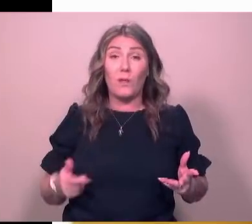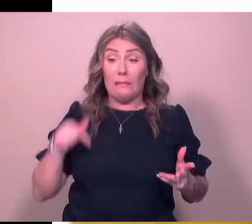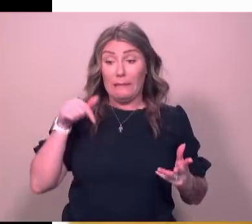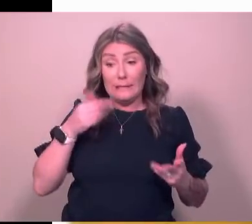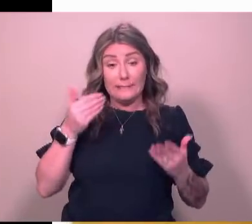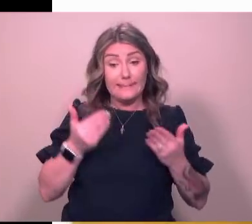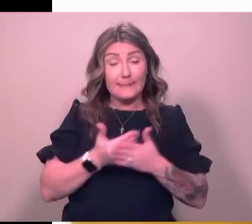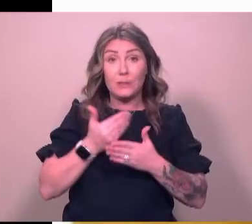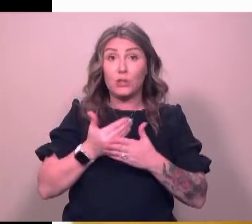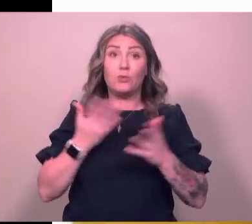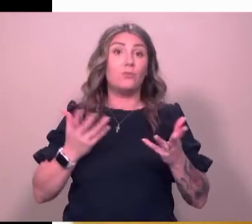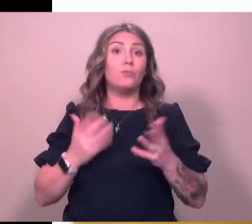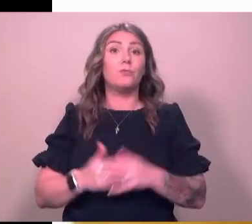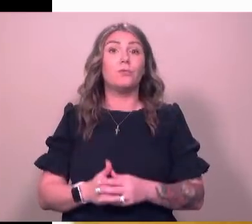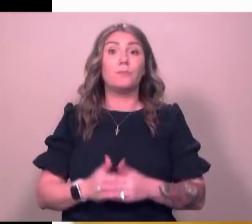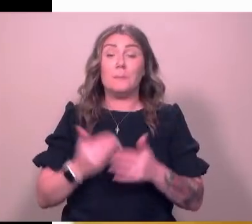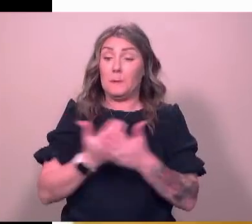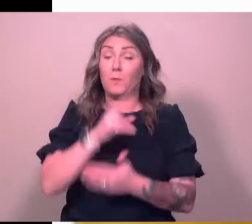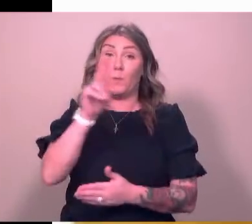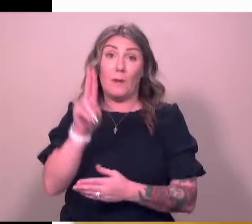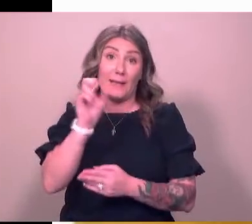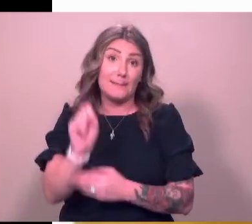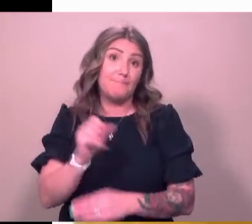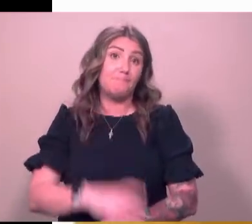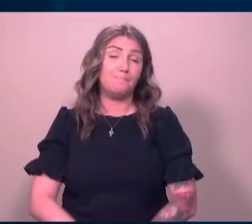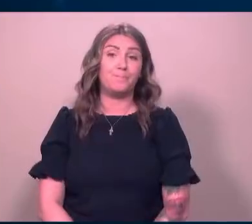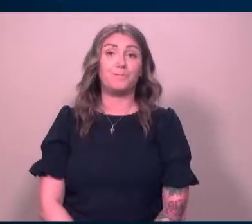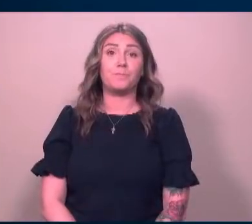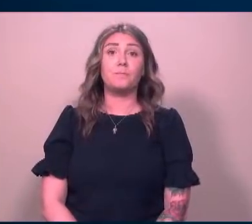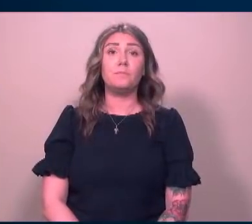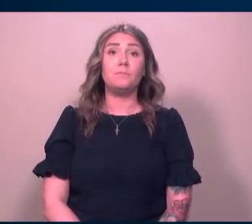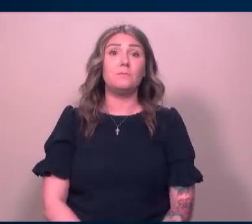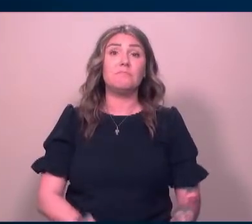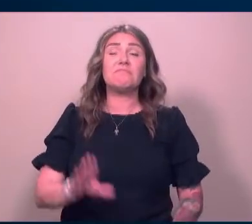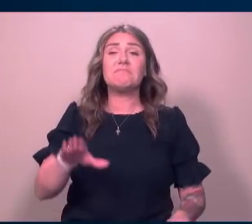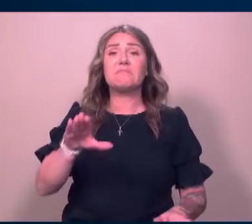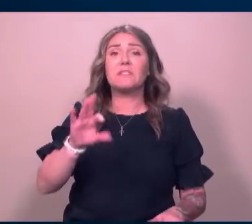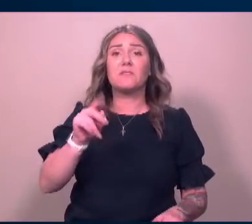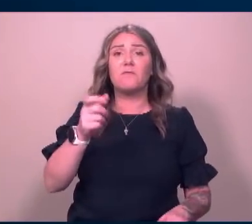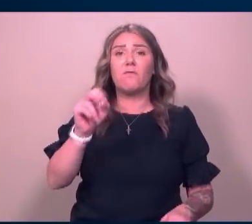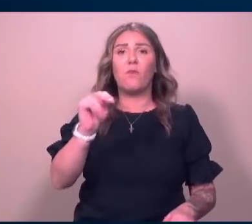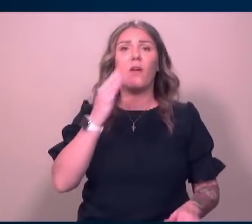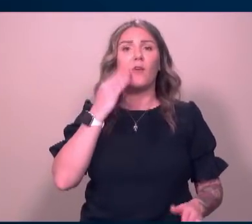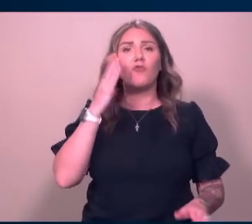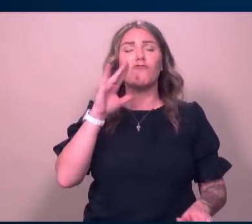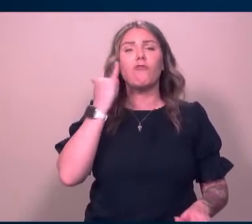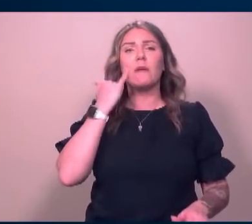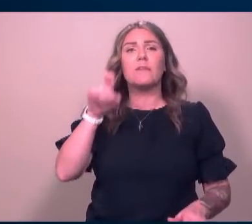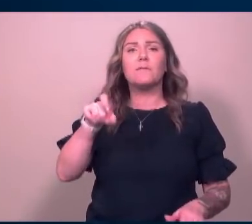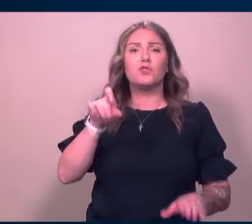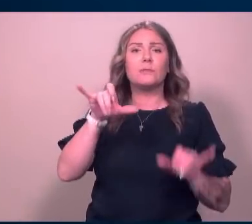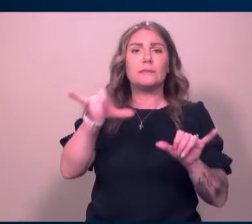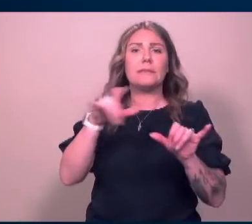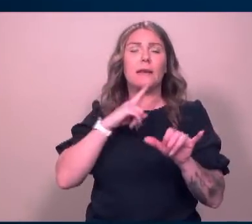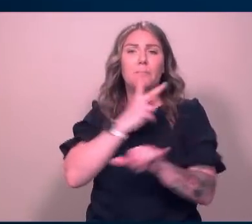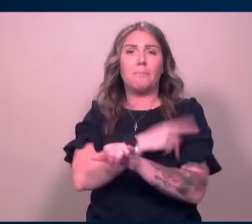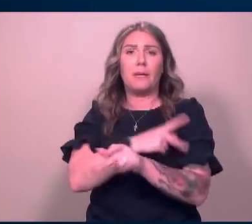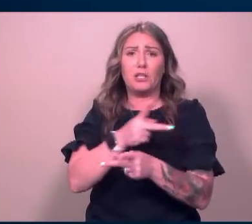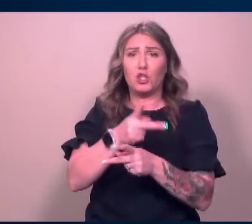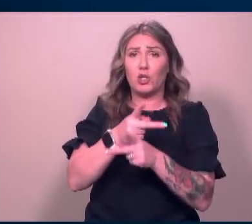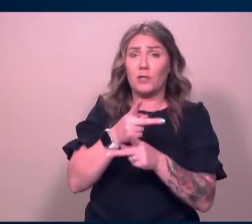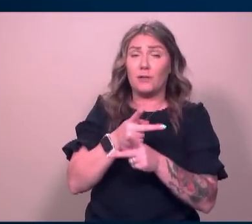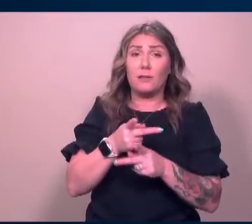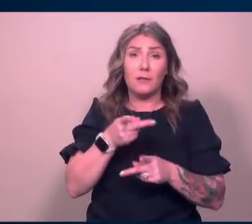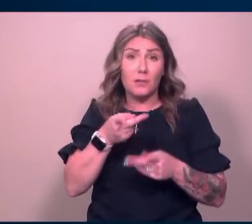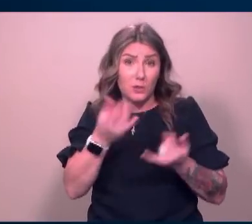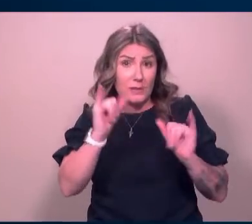new U.S. Dr. Voren, I don't know if you were able to stay on. I know you had to head out to do some patient care. Are